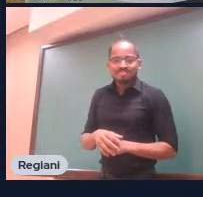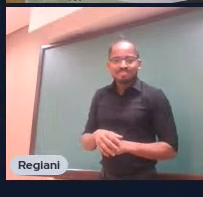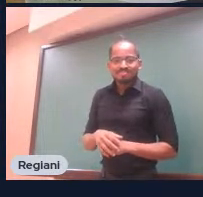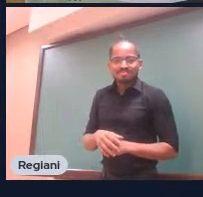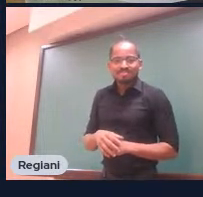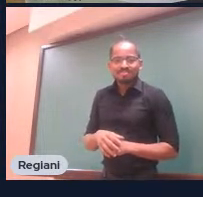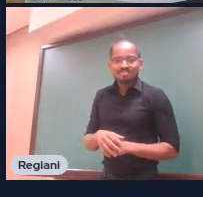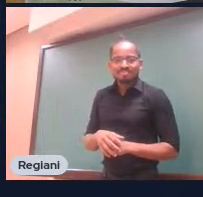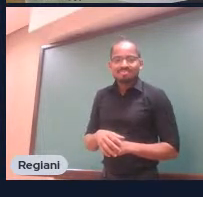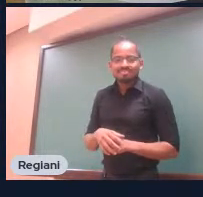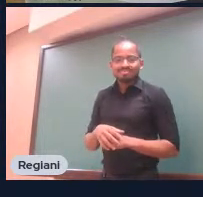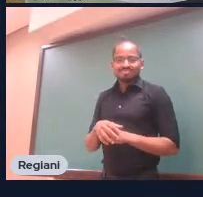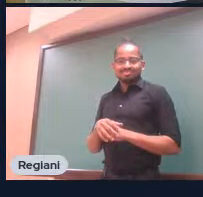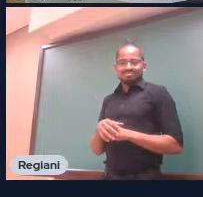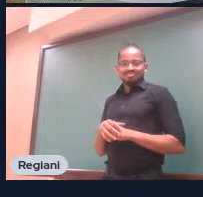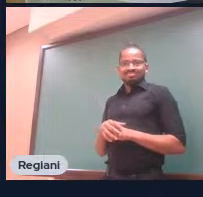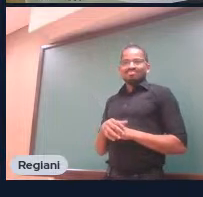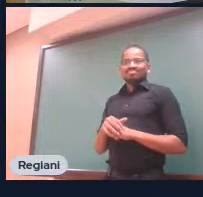I'm sorry.